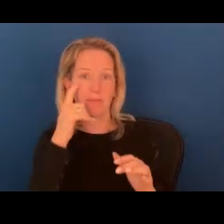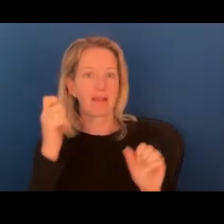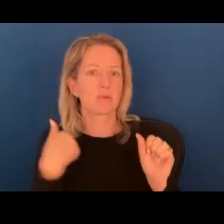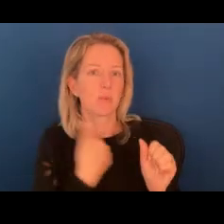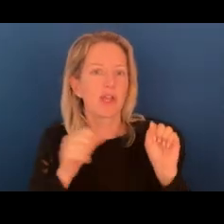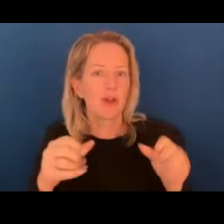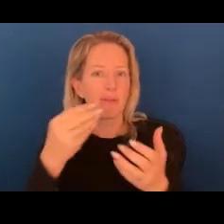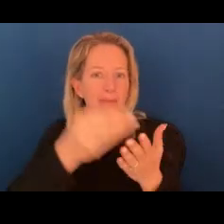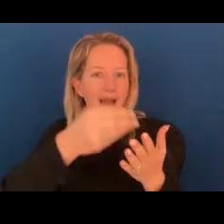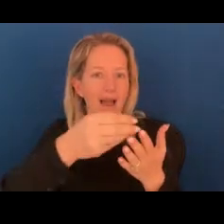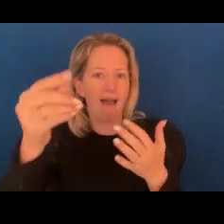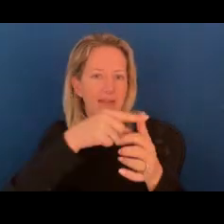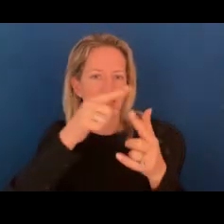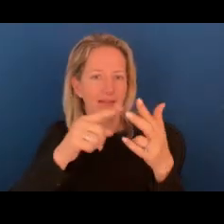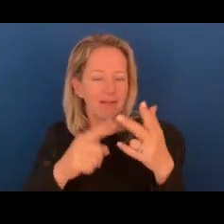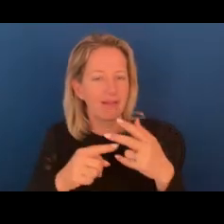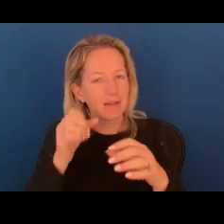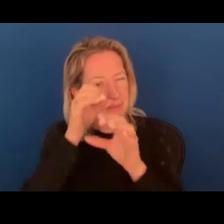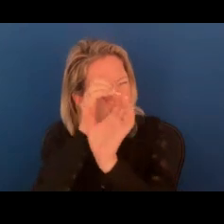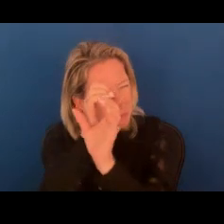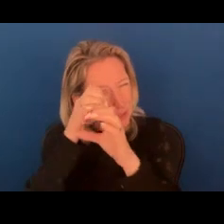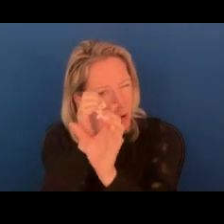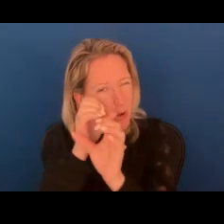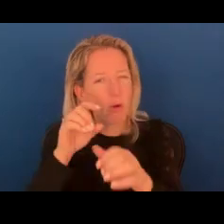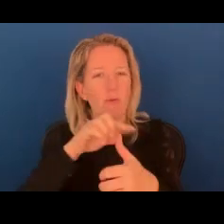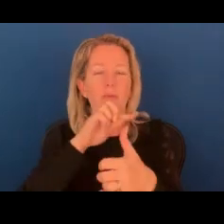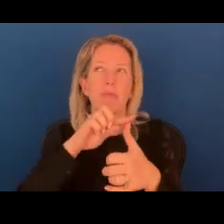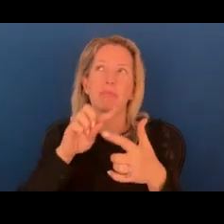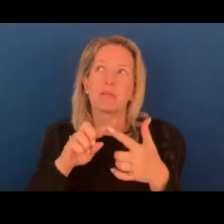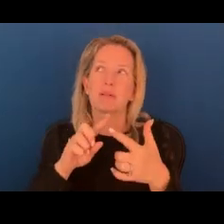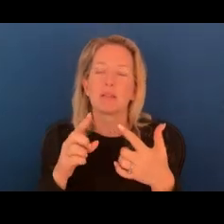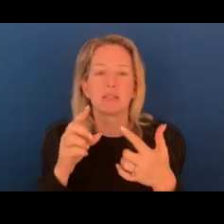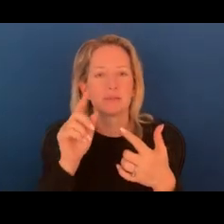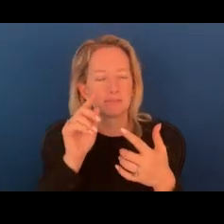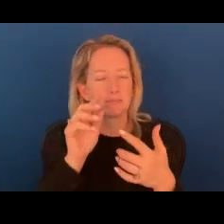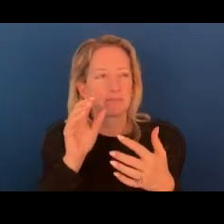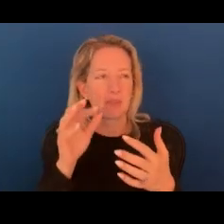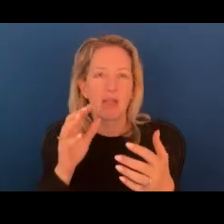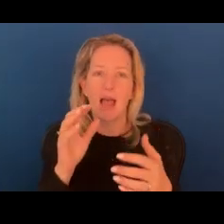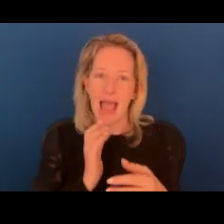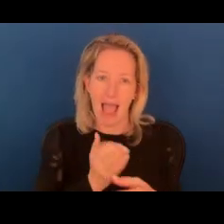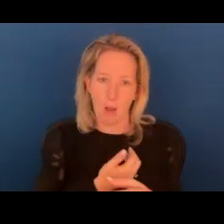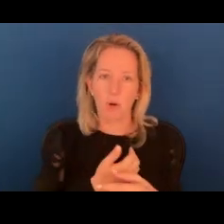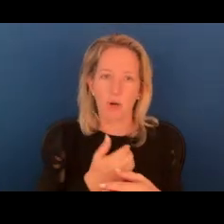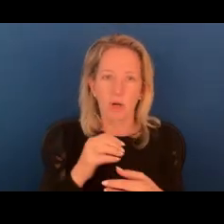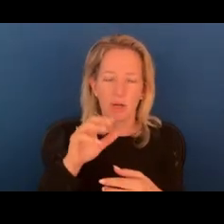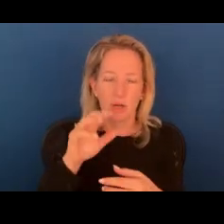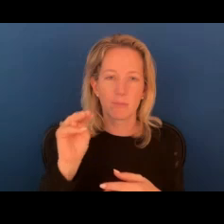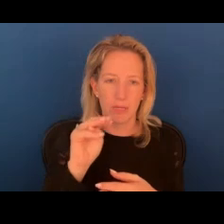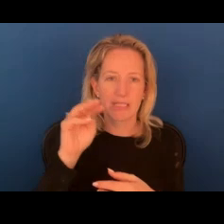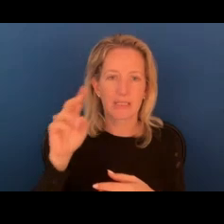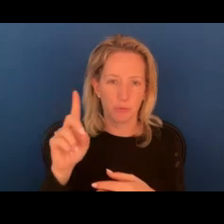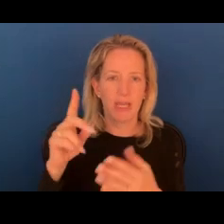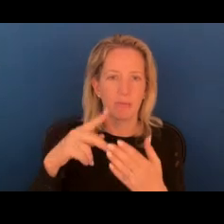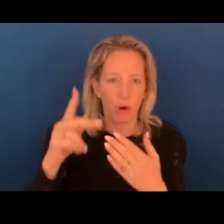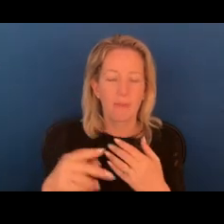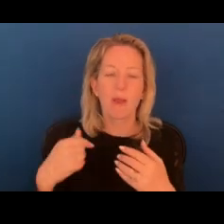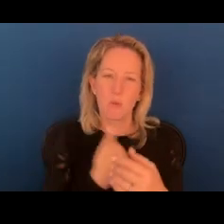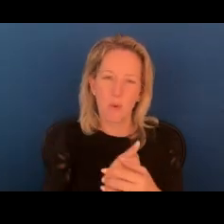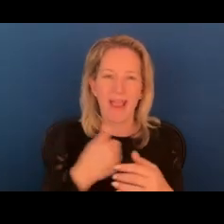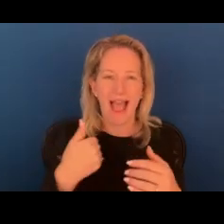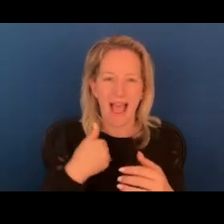Like I mentioned, the microscope. So we have, through our No Marine Debris Program funding, we have like the graduated sieves and things